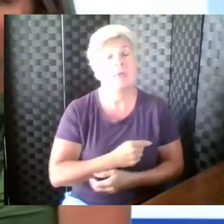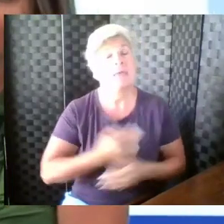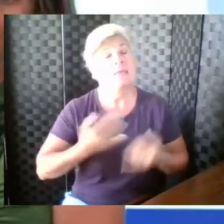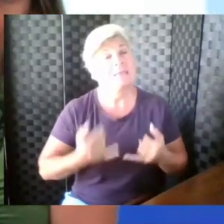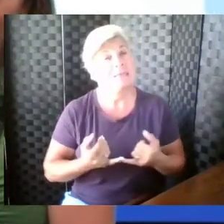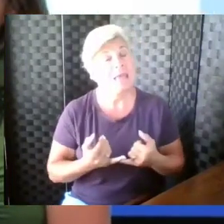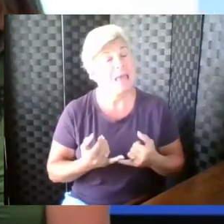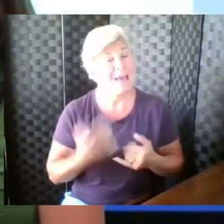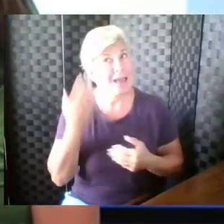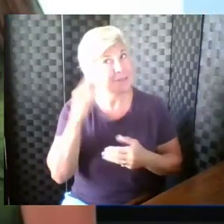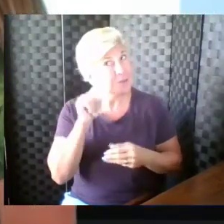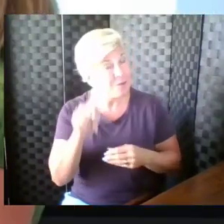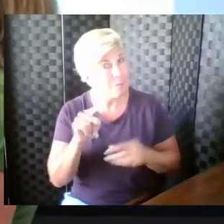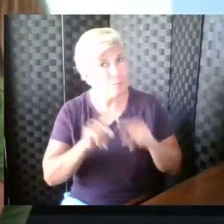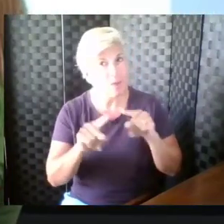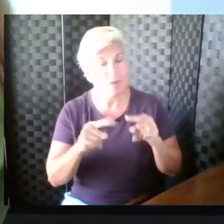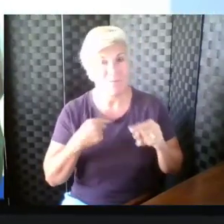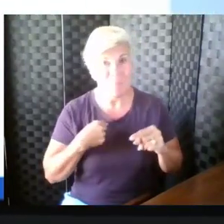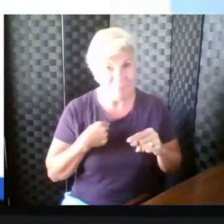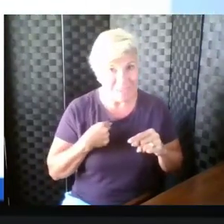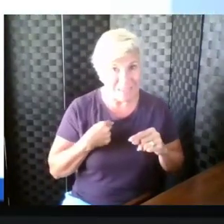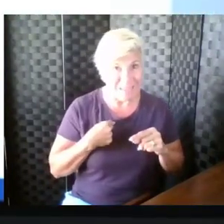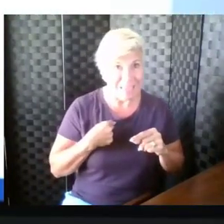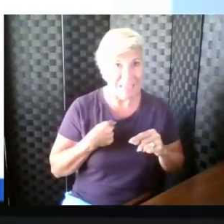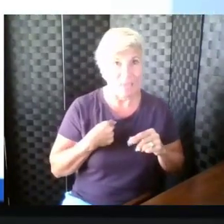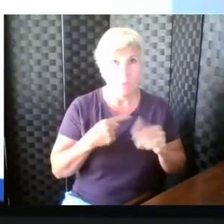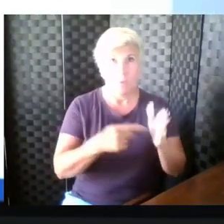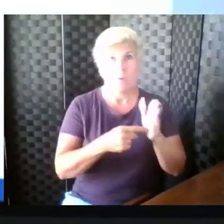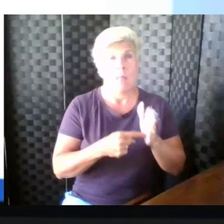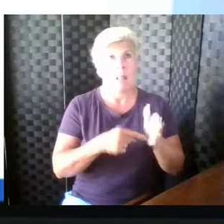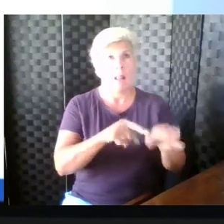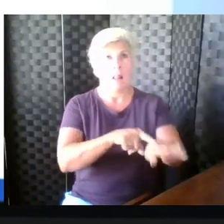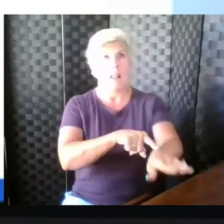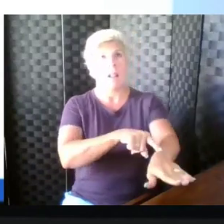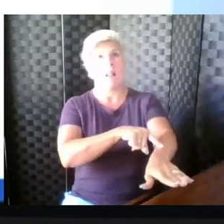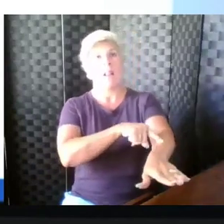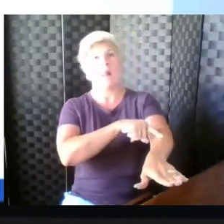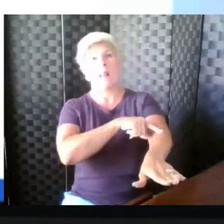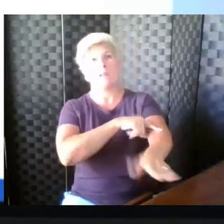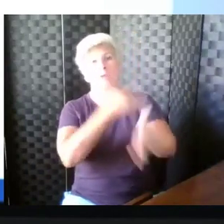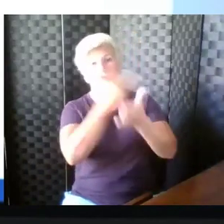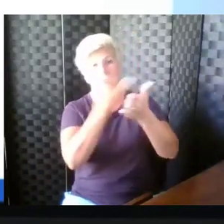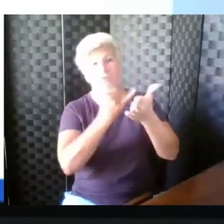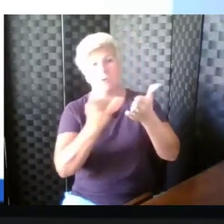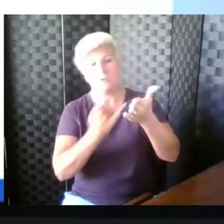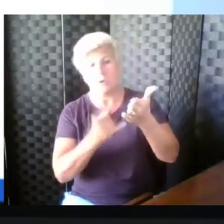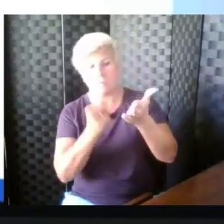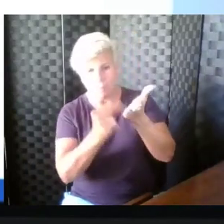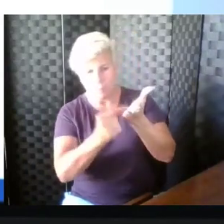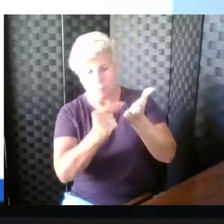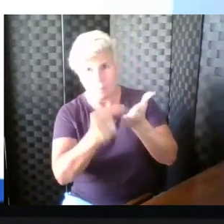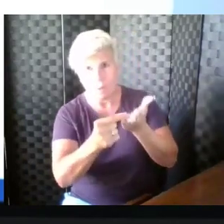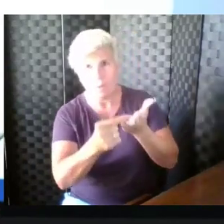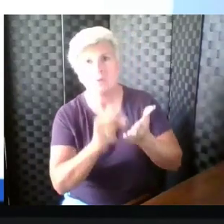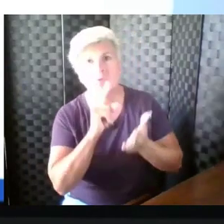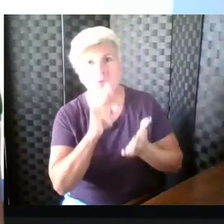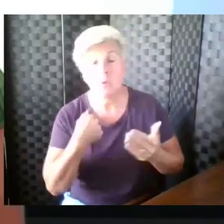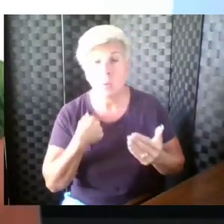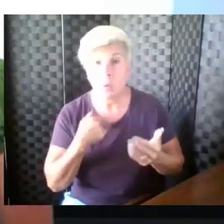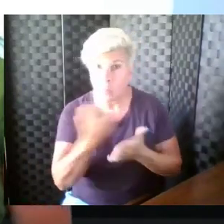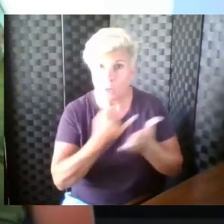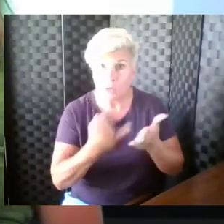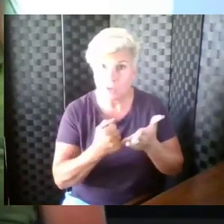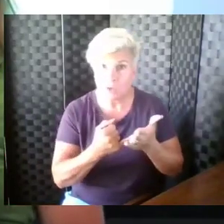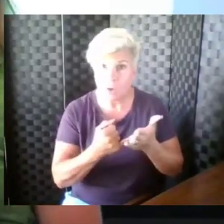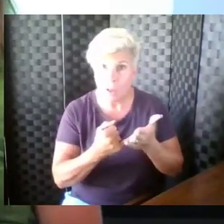you, but it would take me forever to try to draw 100 tiny little squares together in order to make that flat. So when we